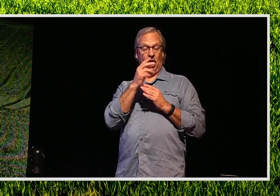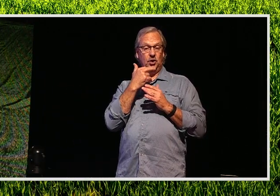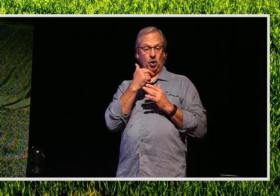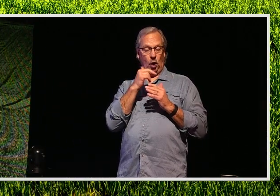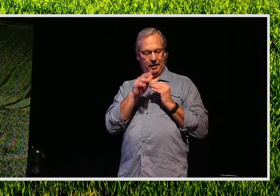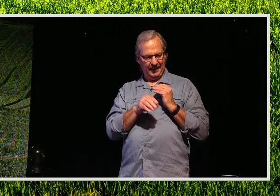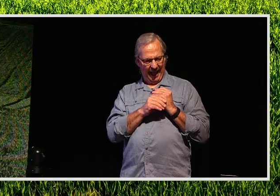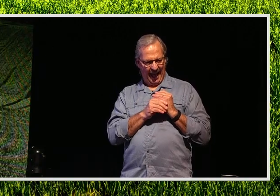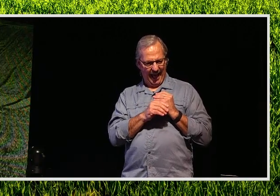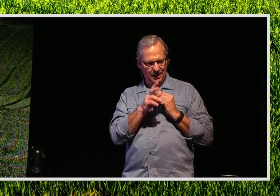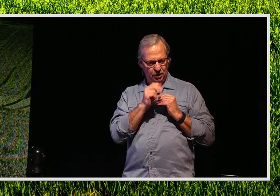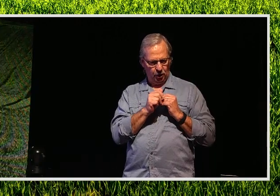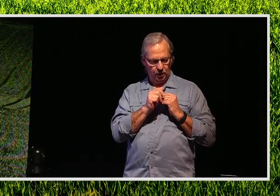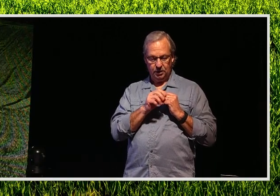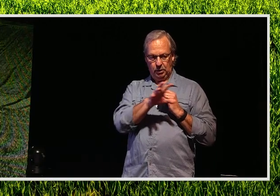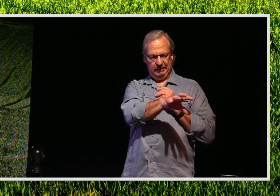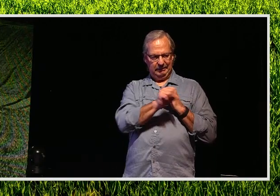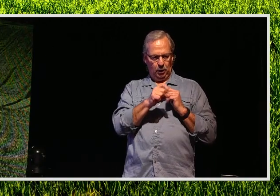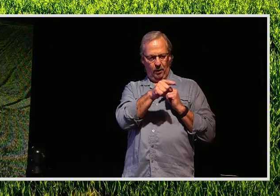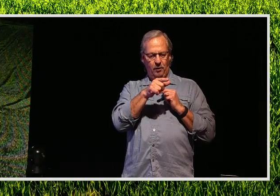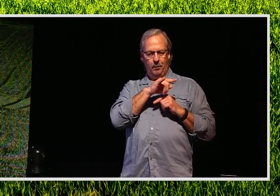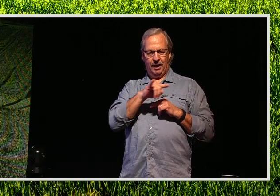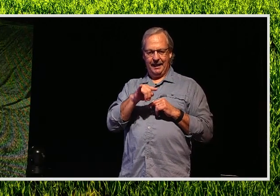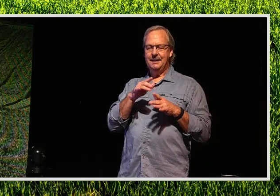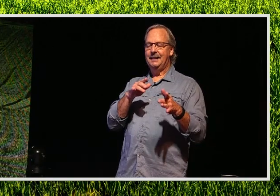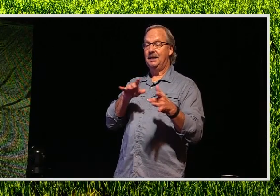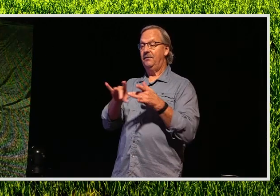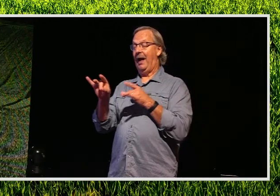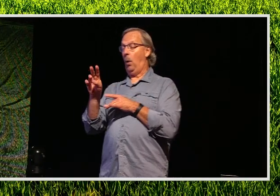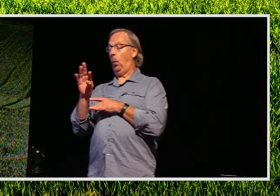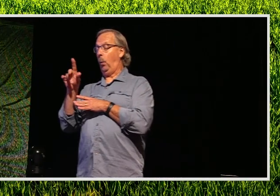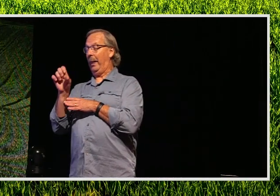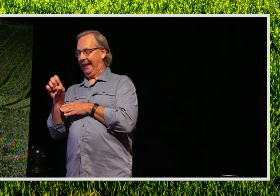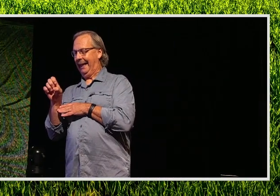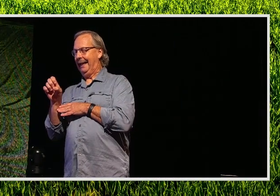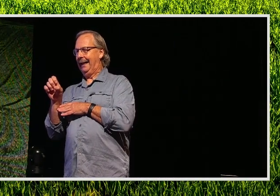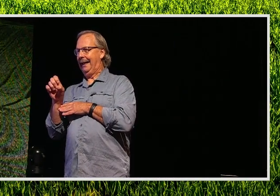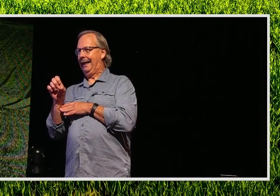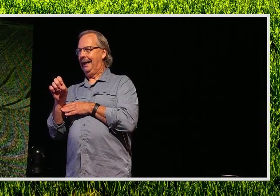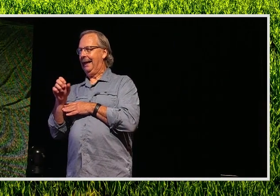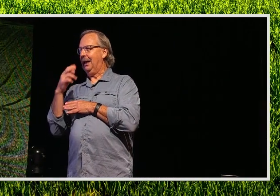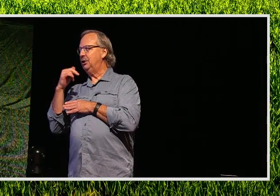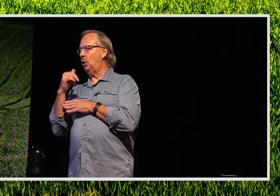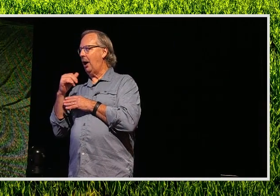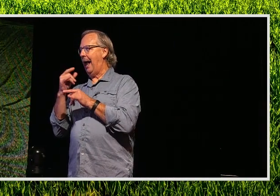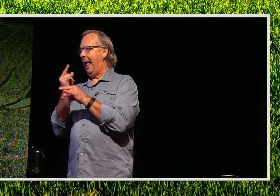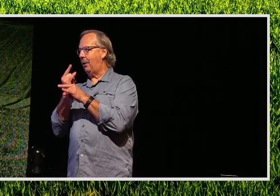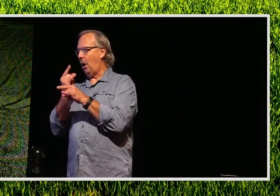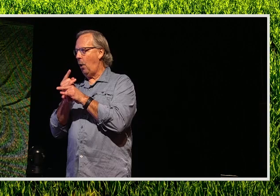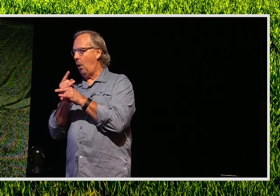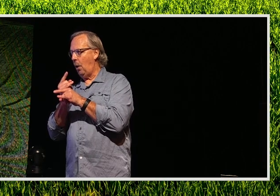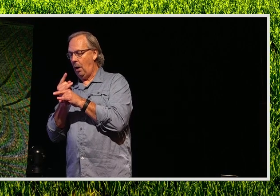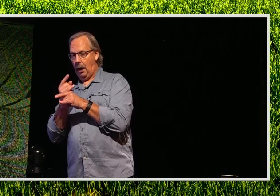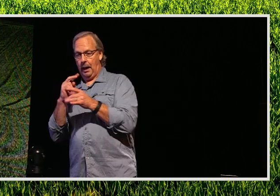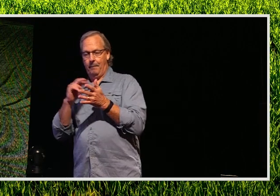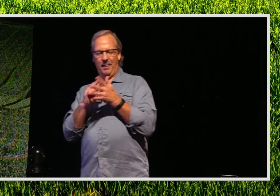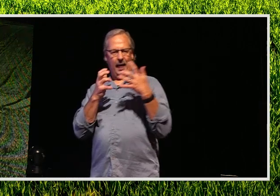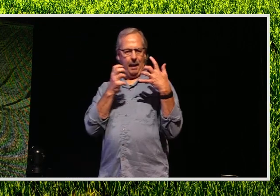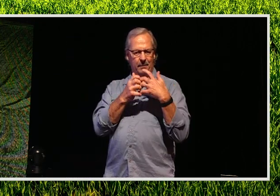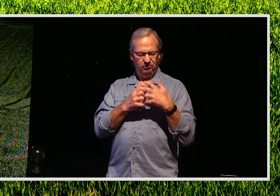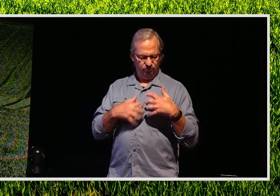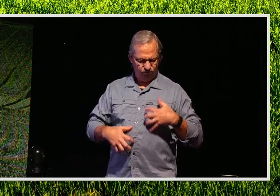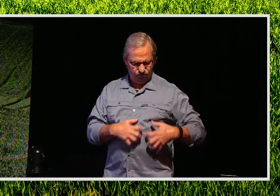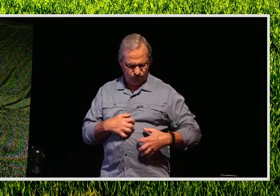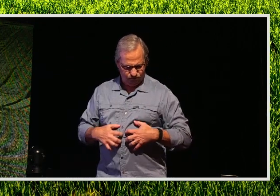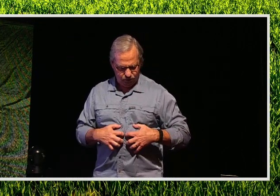she understands that, so she took that away from her kids. Then she found Lily's, which uses sugar alcohols and stevia, but that messes up everybody's stomach.